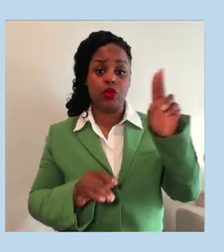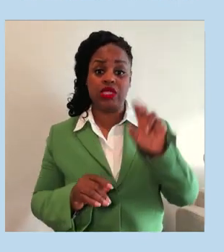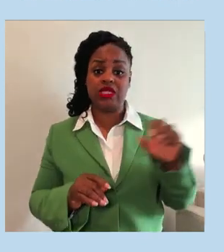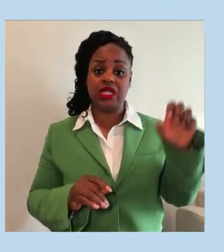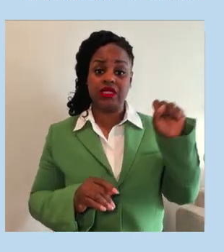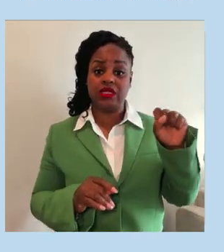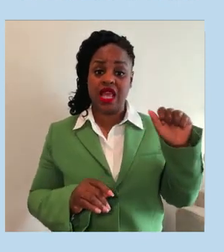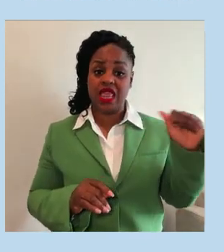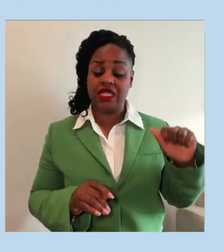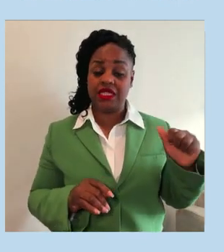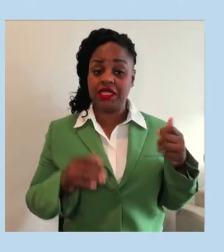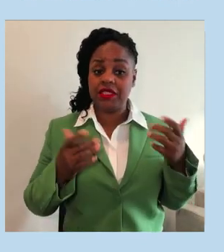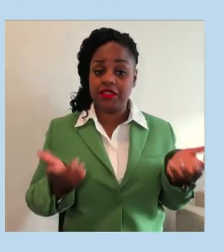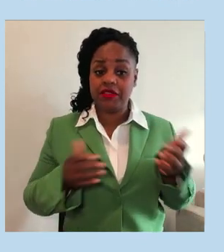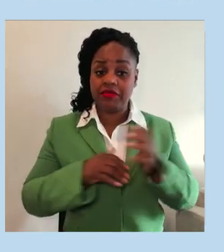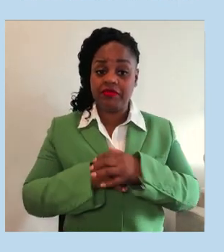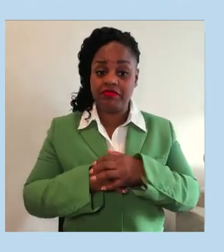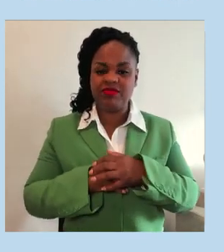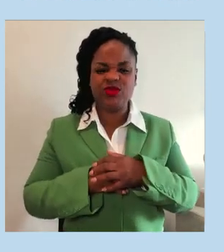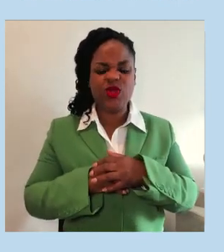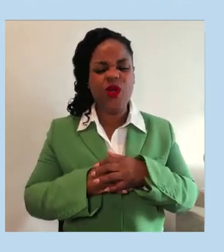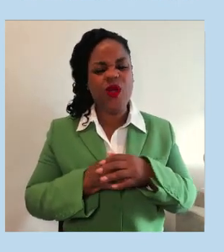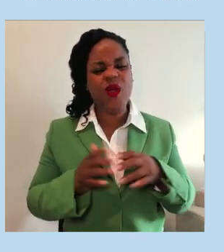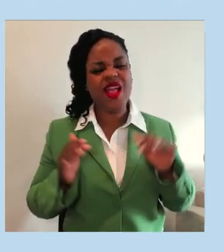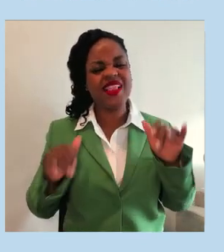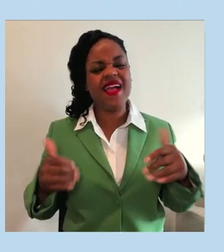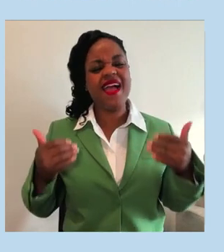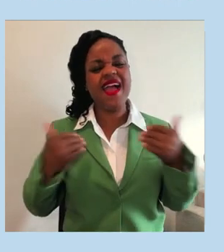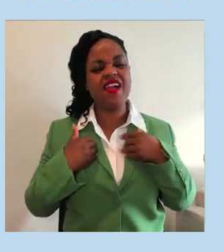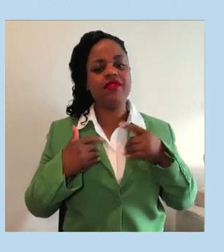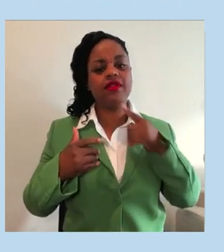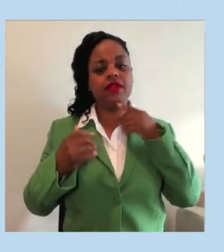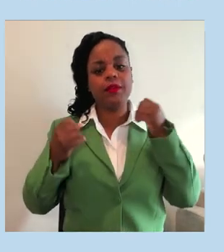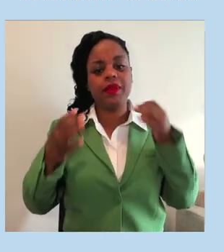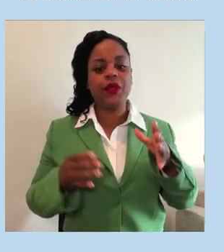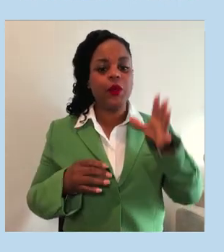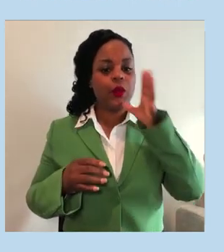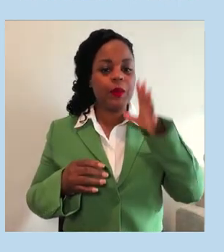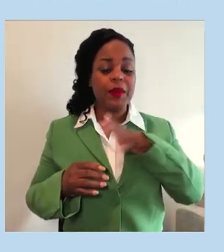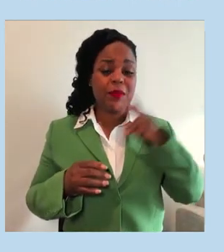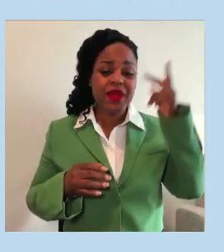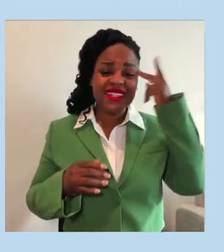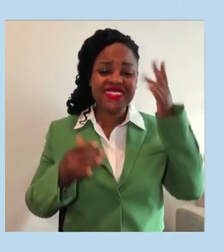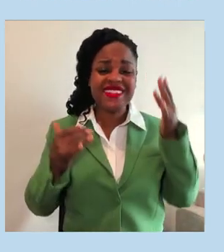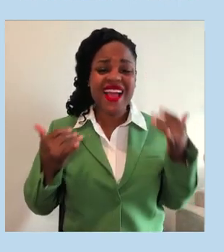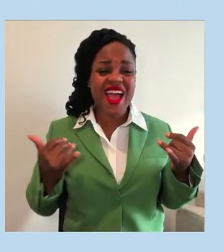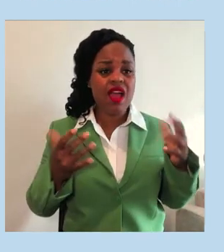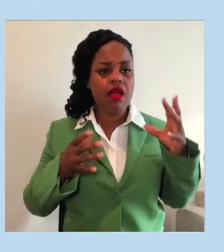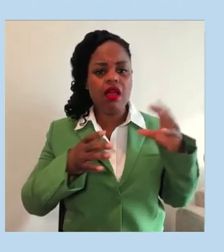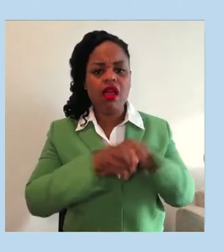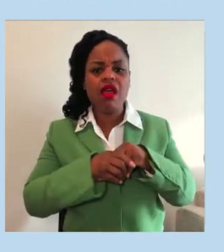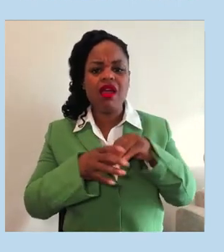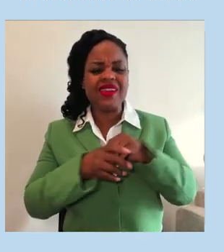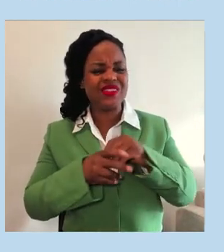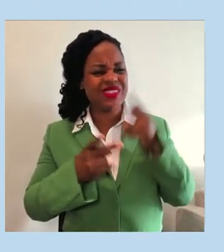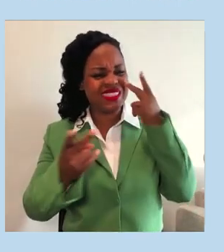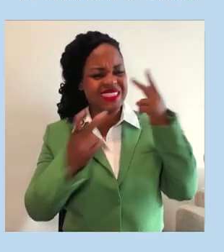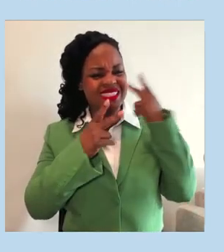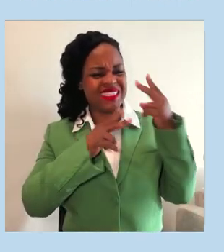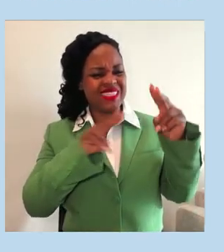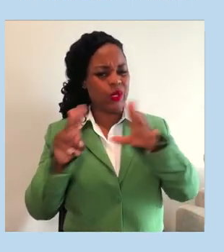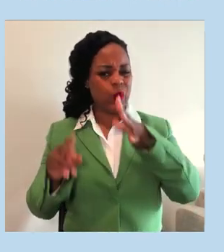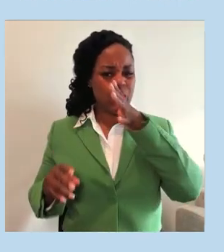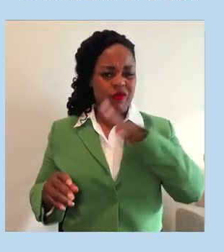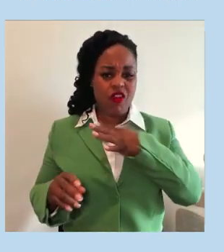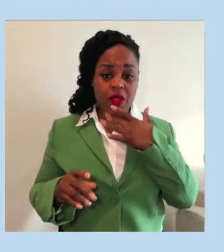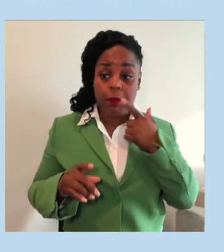Omar, Ketanji Jackson, Kamala Harris, Mae Jemison, and Patricia Bath. And some of those women I had never heard of until recently,